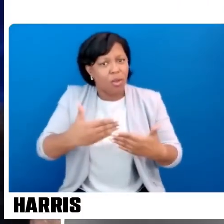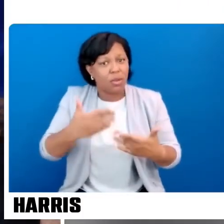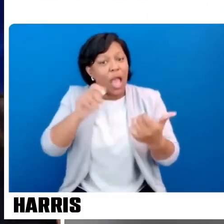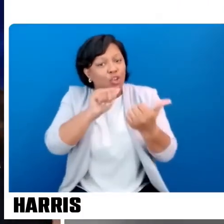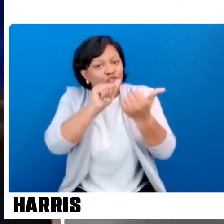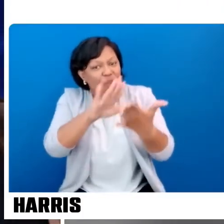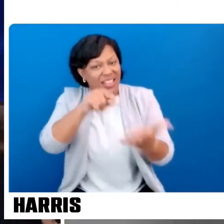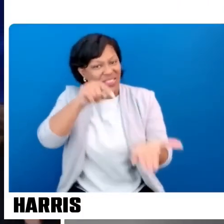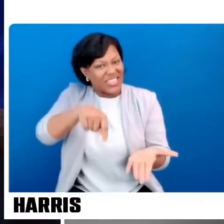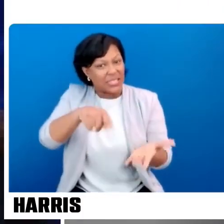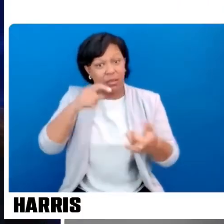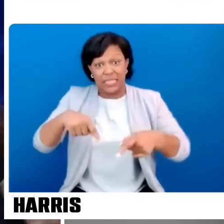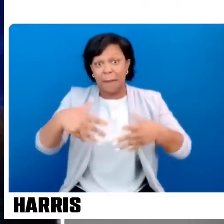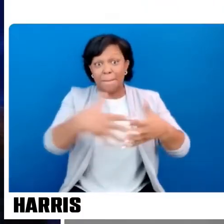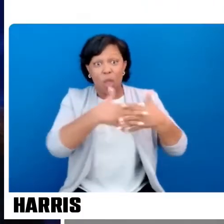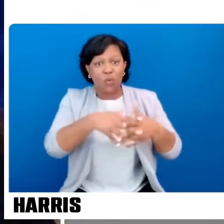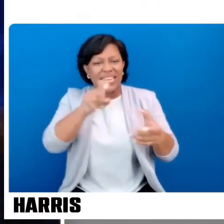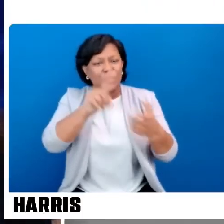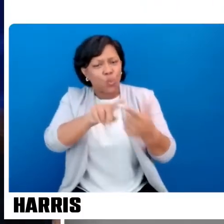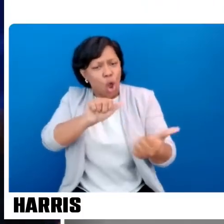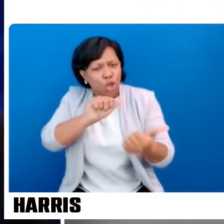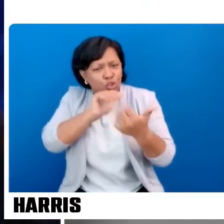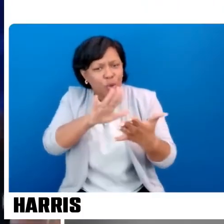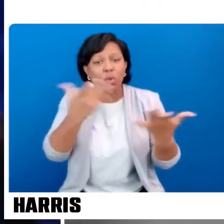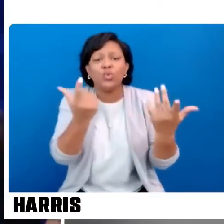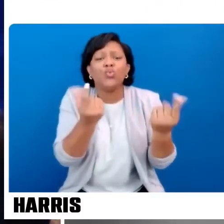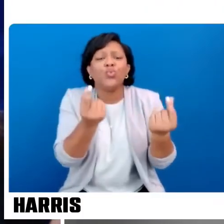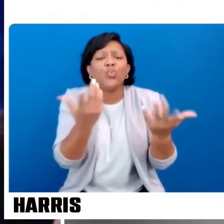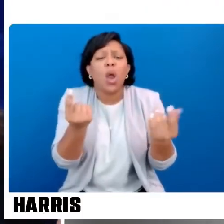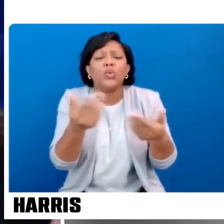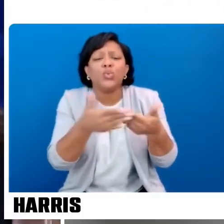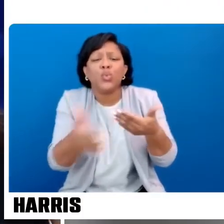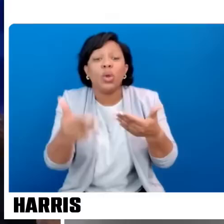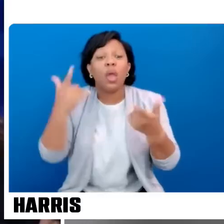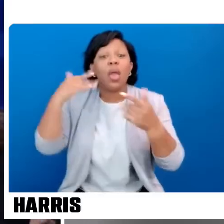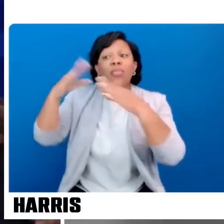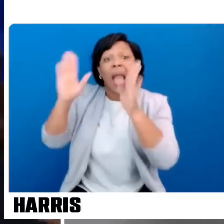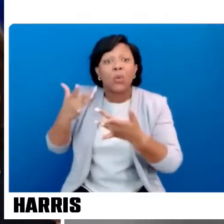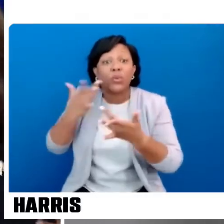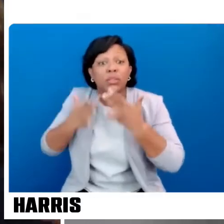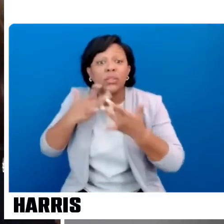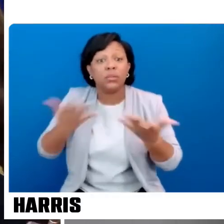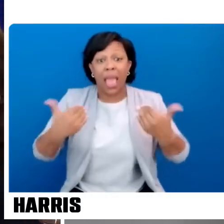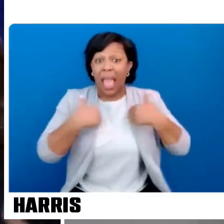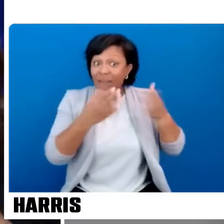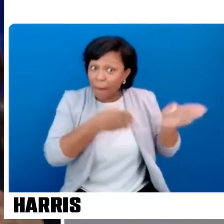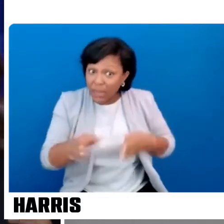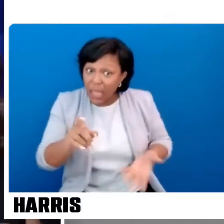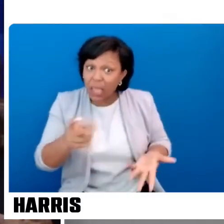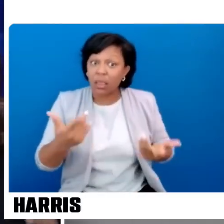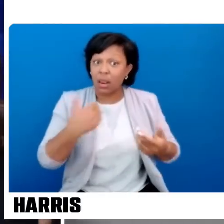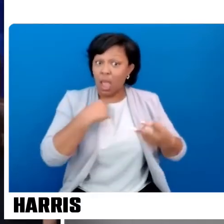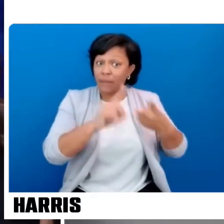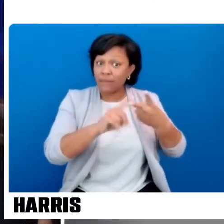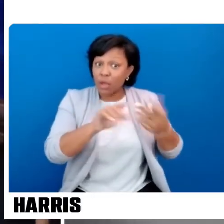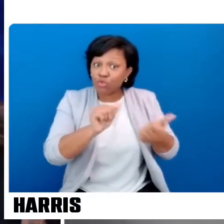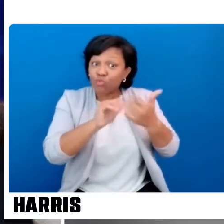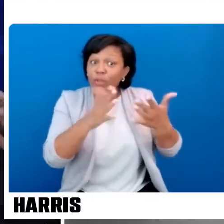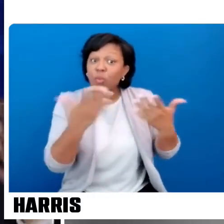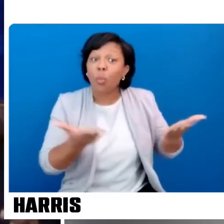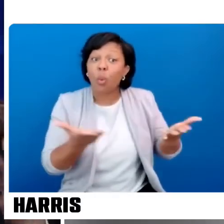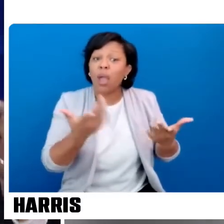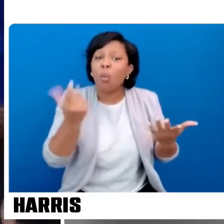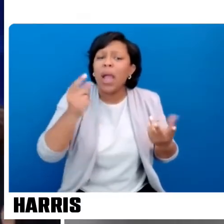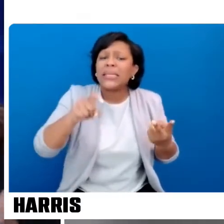address what we need to do about the housing shortage, which I have a plan for, address what we must do to support our small